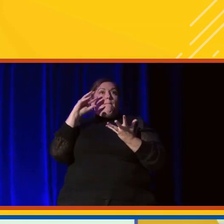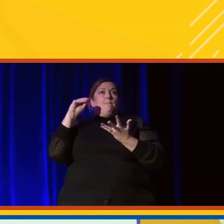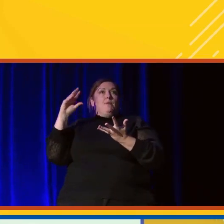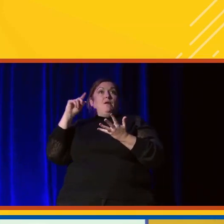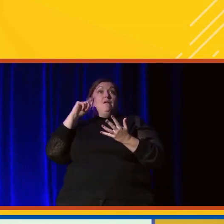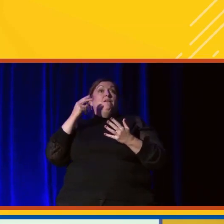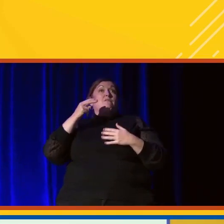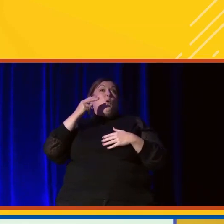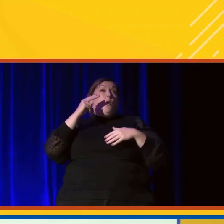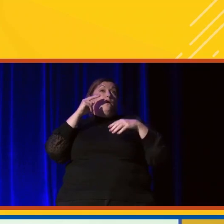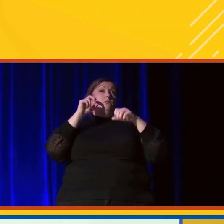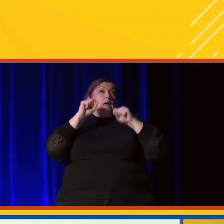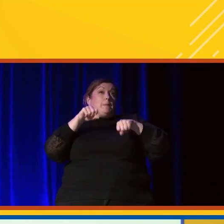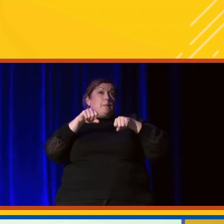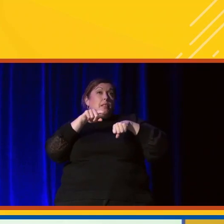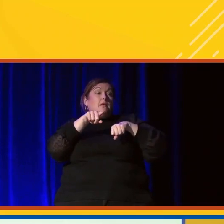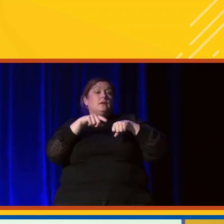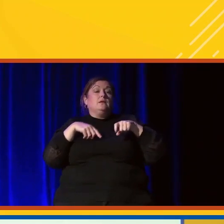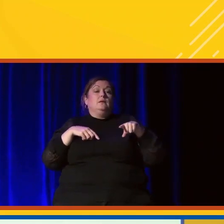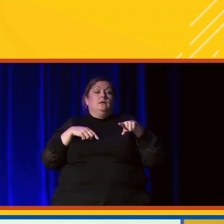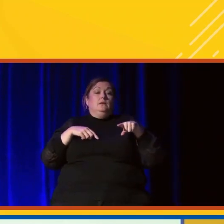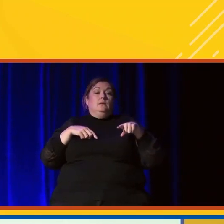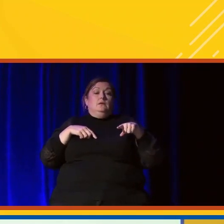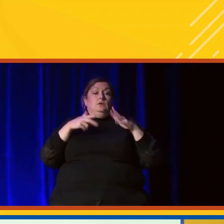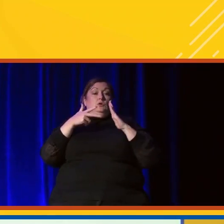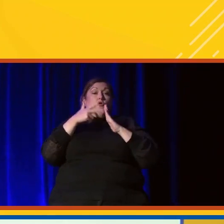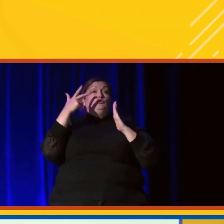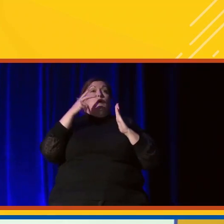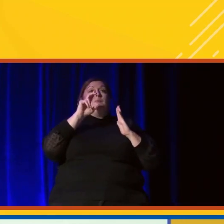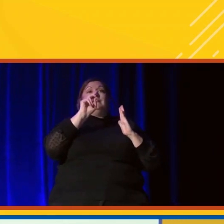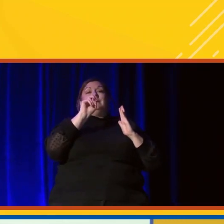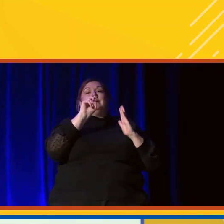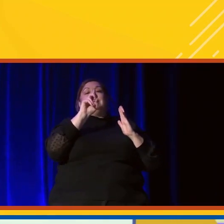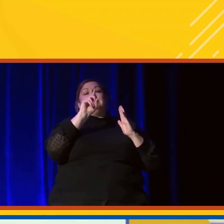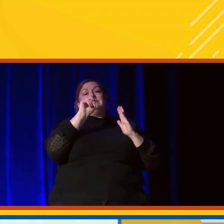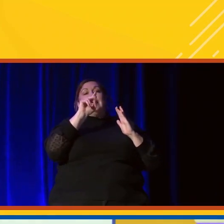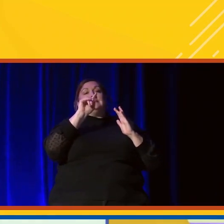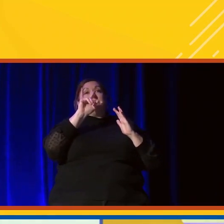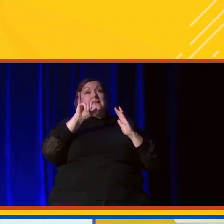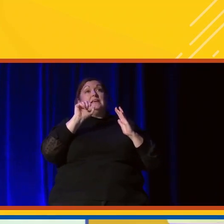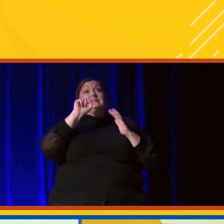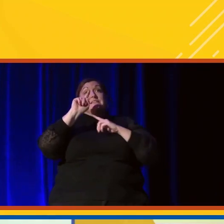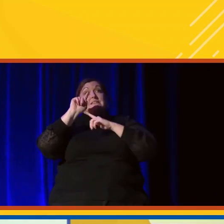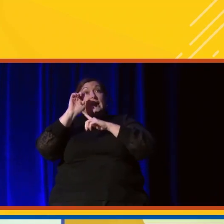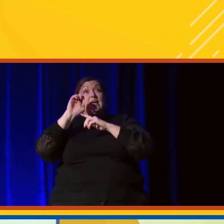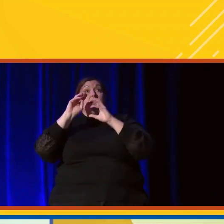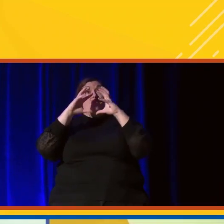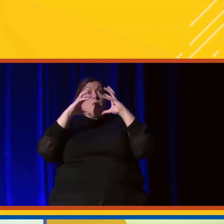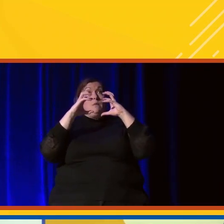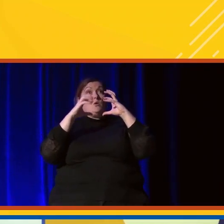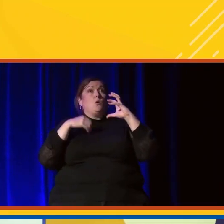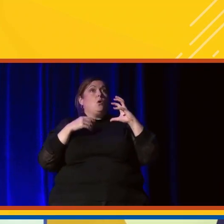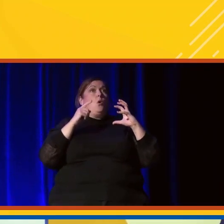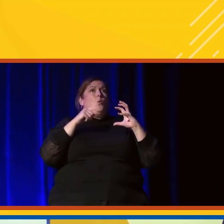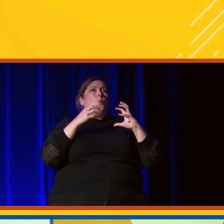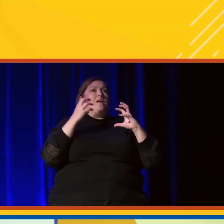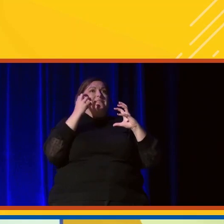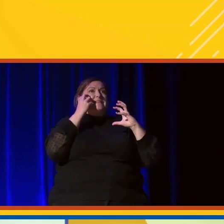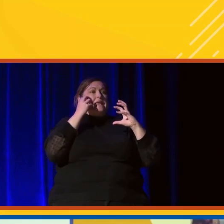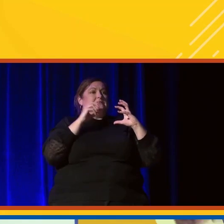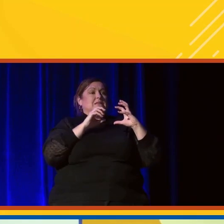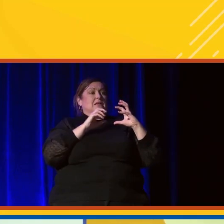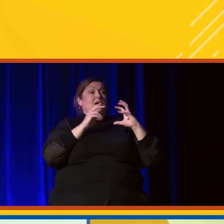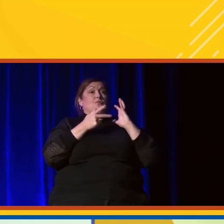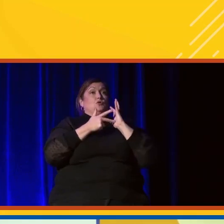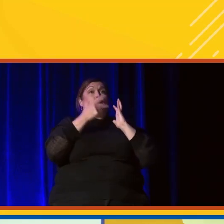capability, and in particular, the triplet density of states of a molecule, basically what the energy levels of the excited triplet states of a molecule